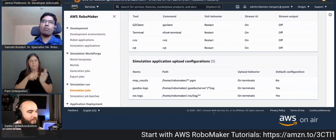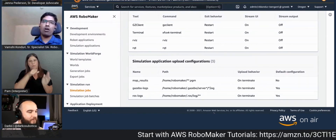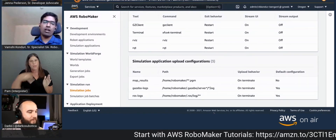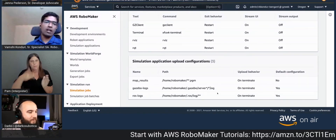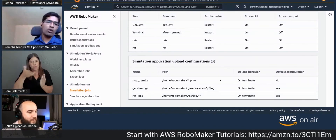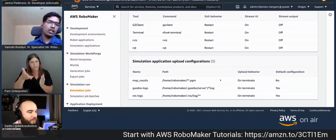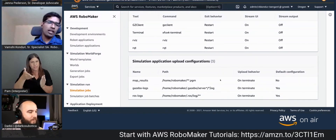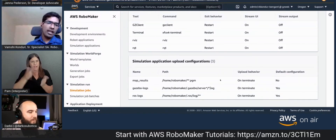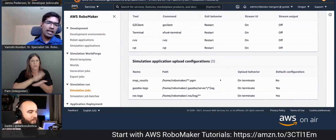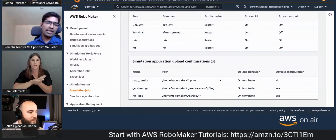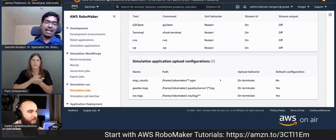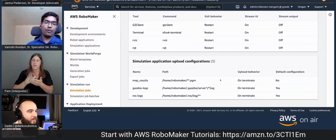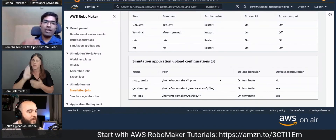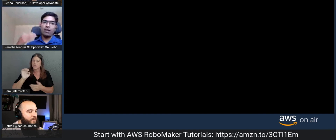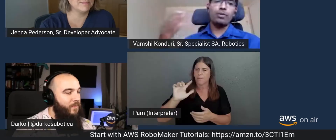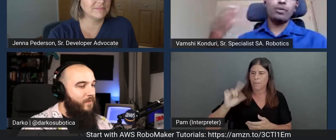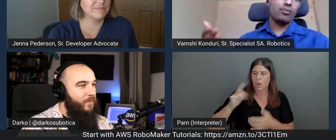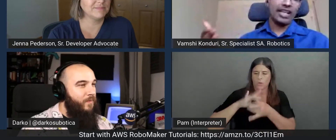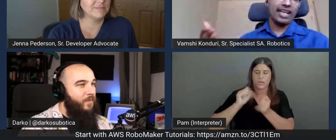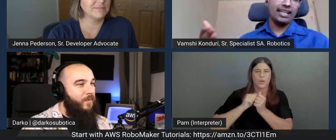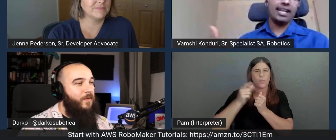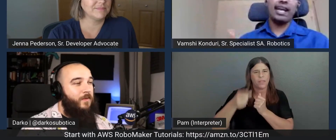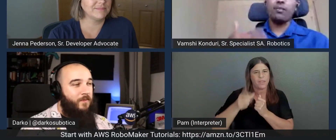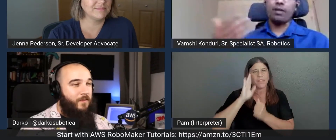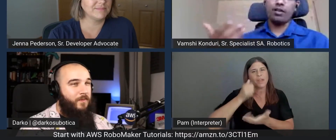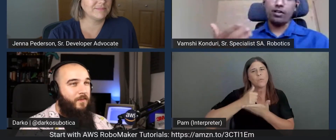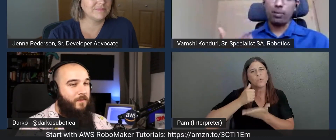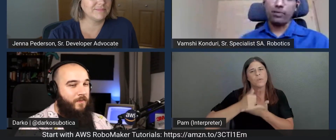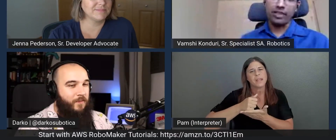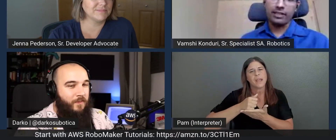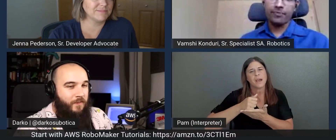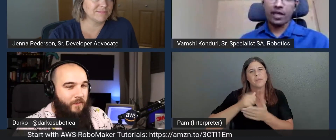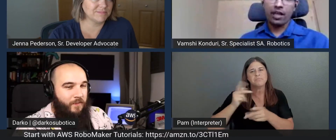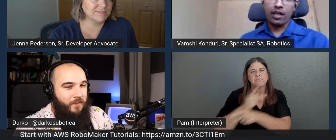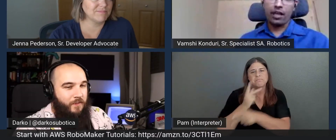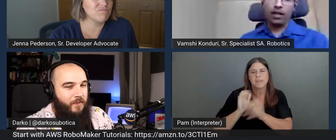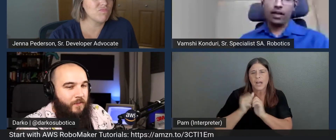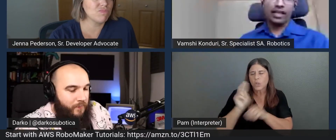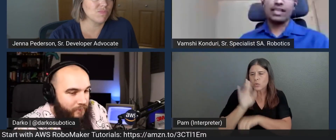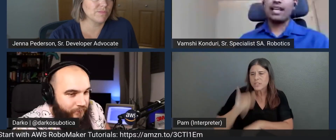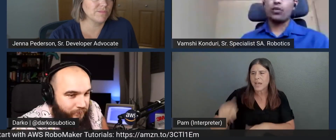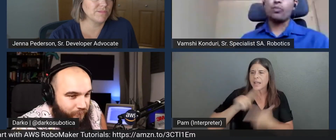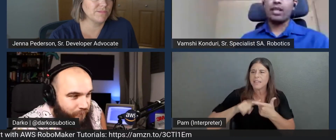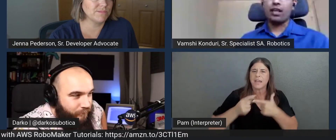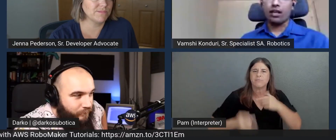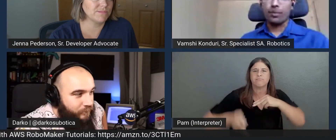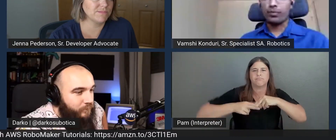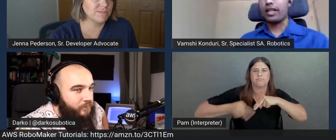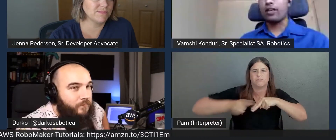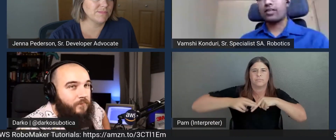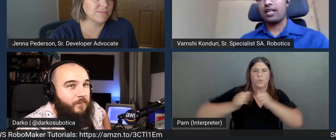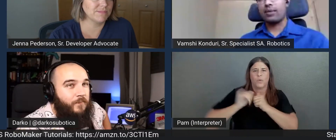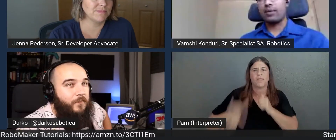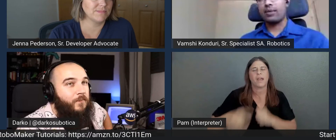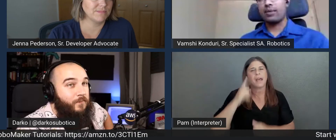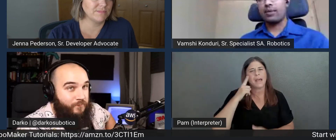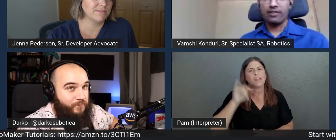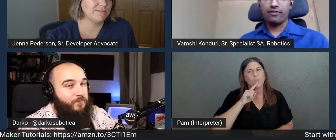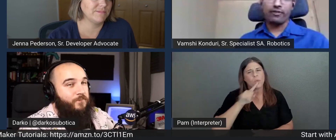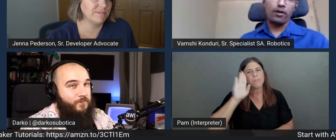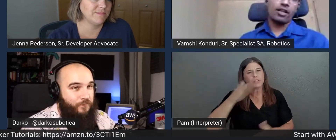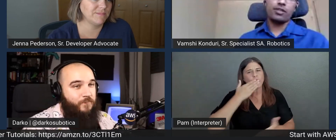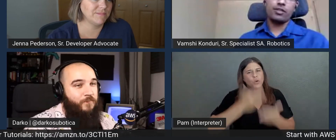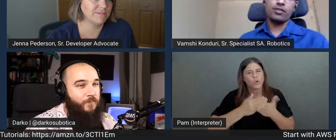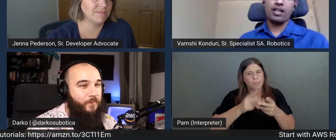little blog around it that will help you replicate it and build on top of it. I think that would be a pretty good starting point